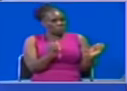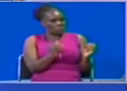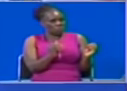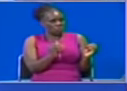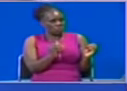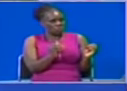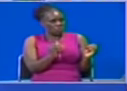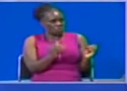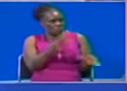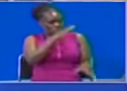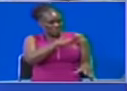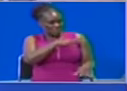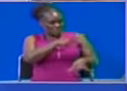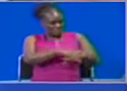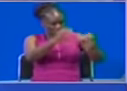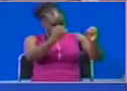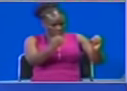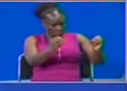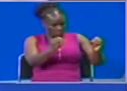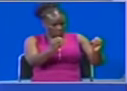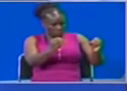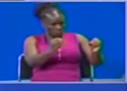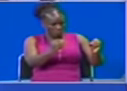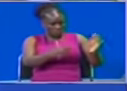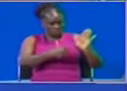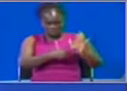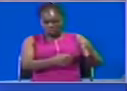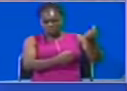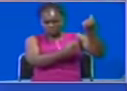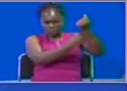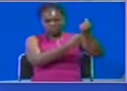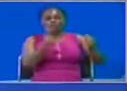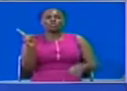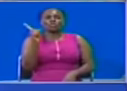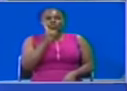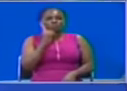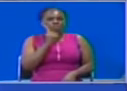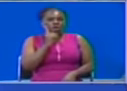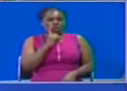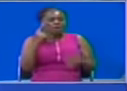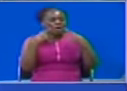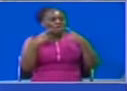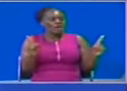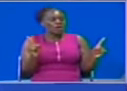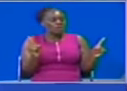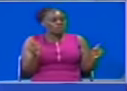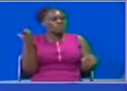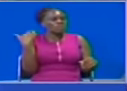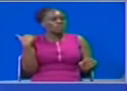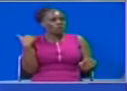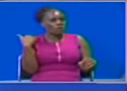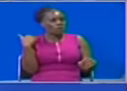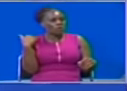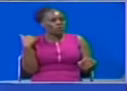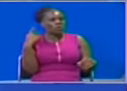we are not cashing in on it. And in fact, to show solidarity, tomorrow we have declared, as we declared in our statement earlier